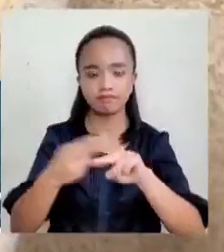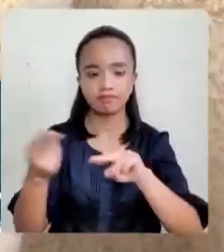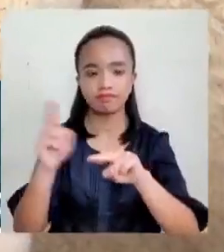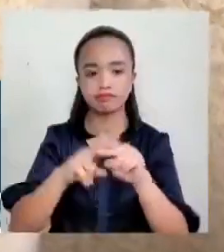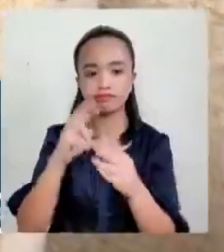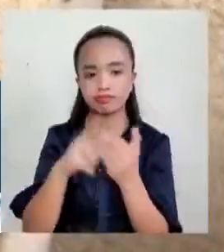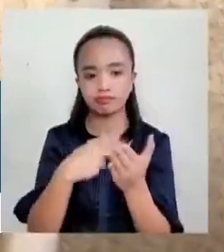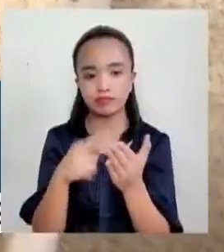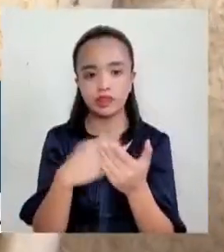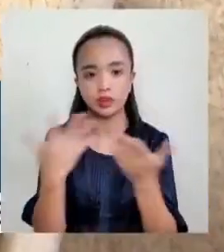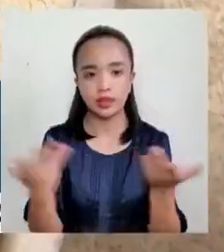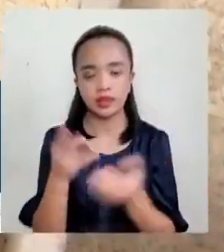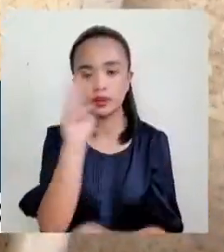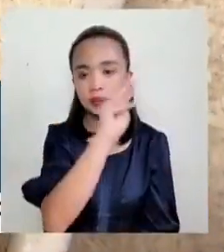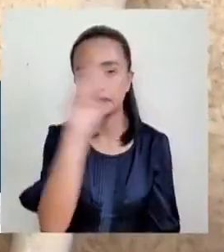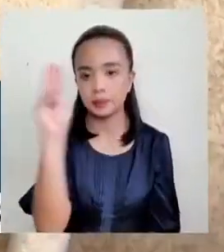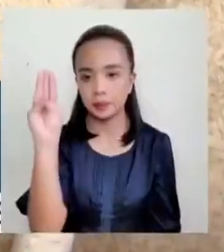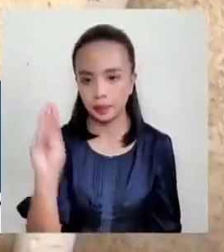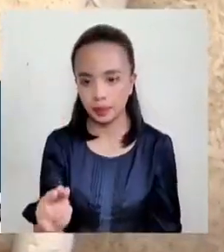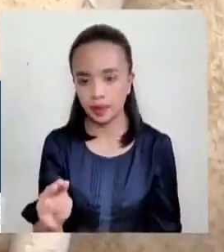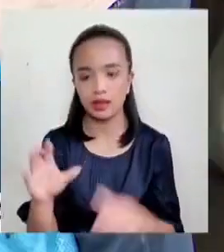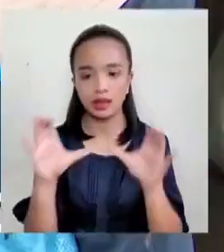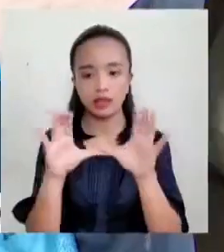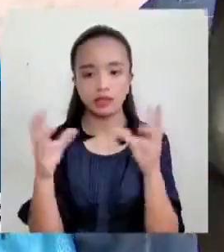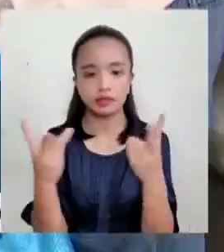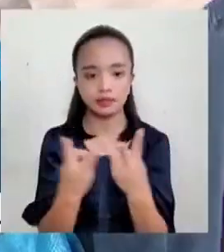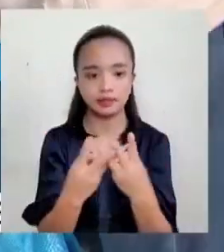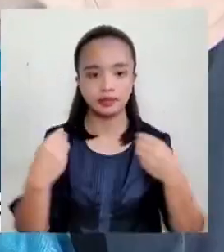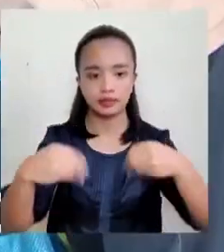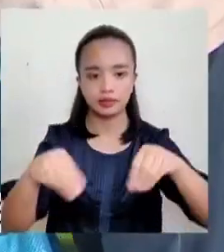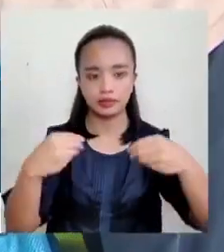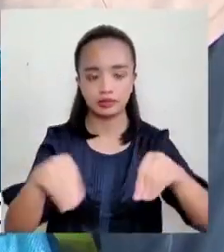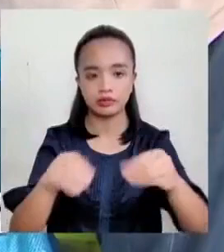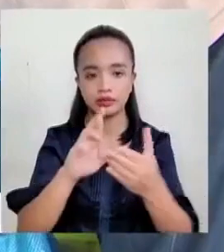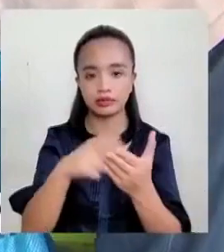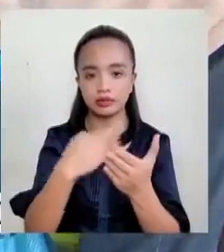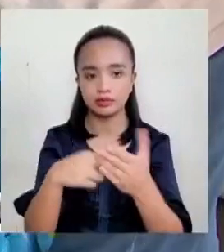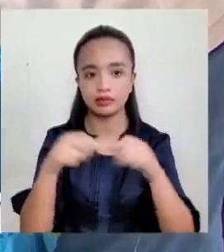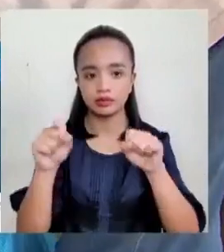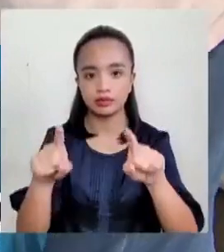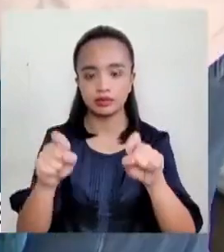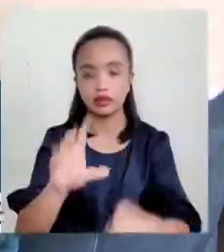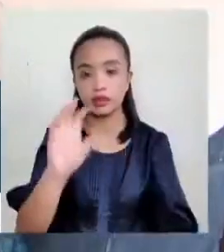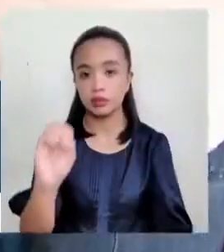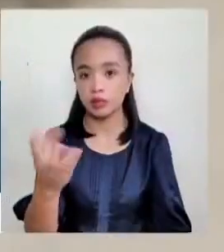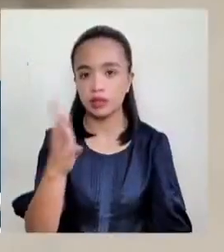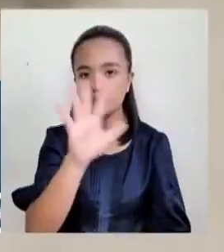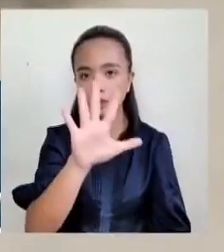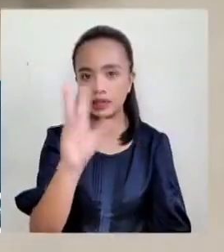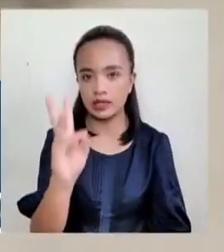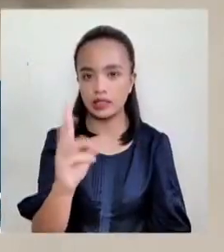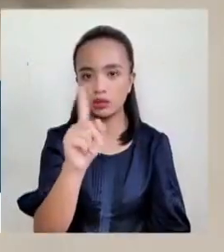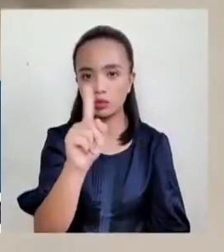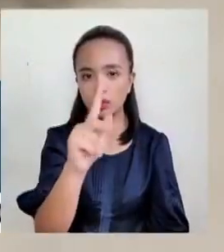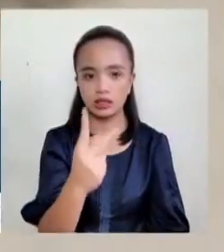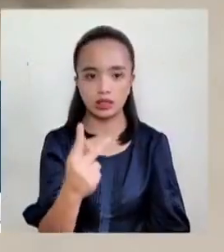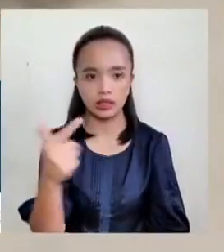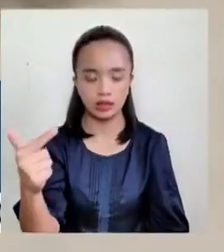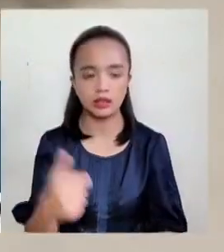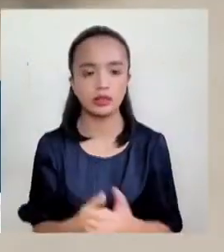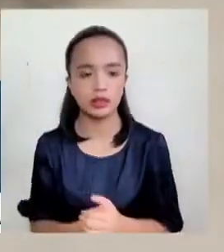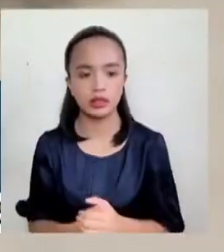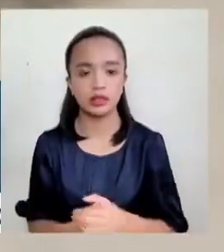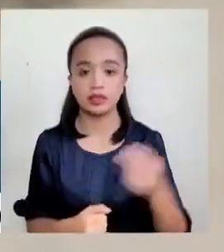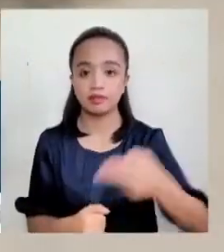Metro Manila. In Commonwealth Market, rice is being sold at 56 pesos per kilo. The high price